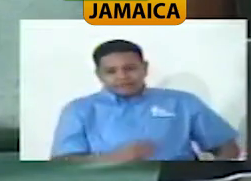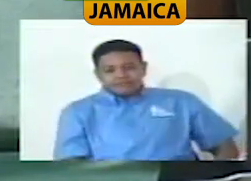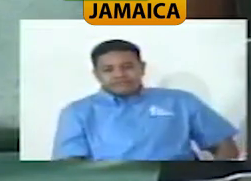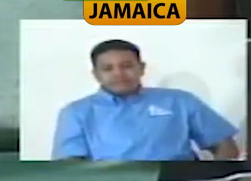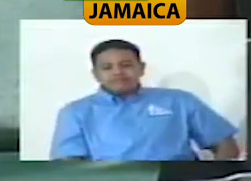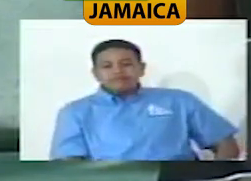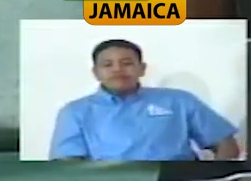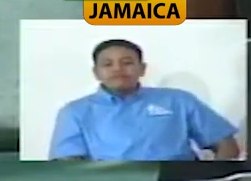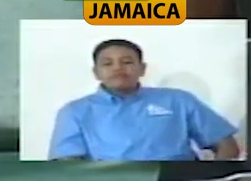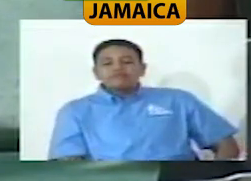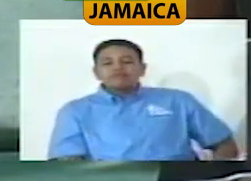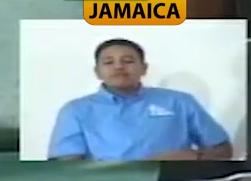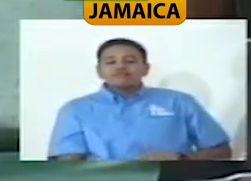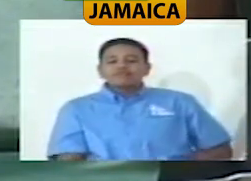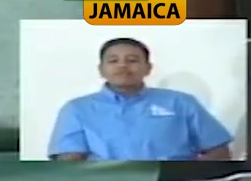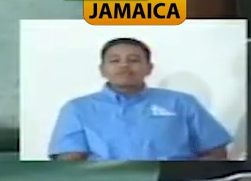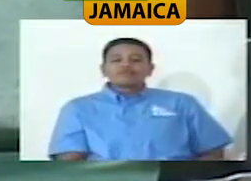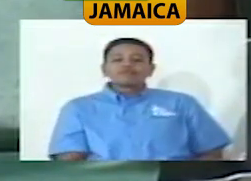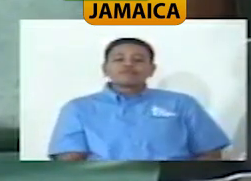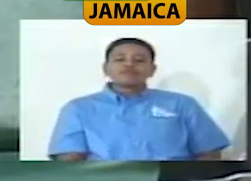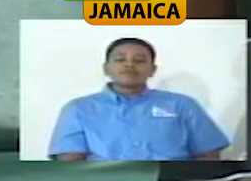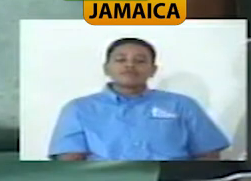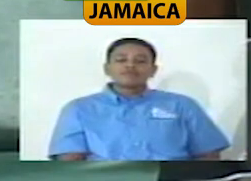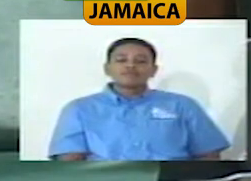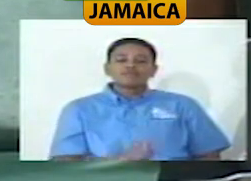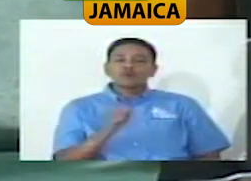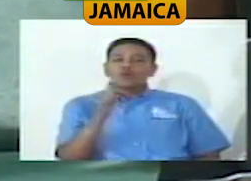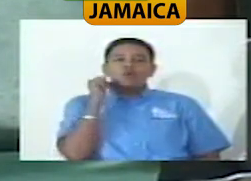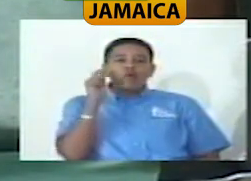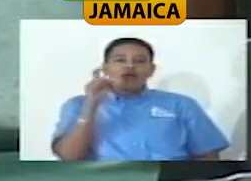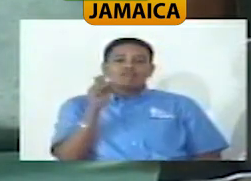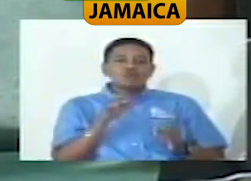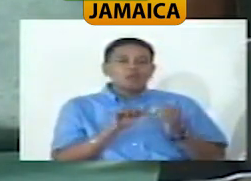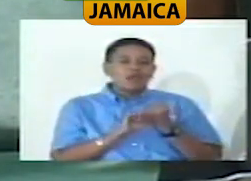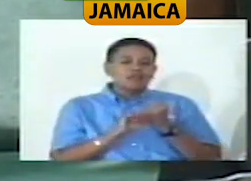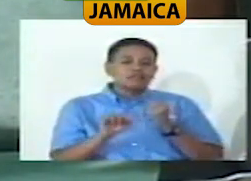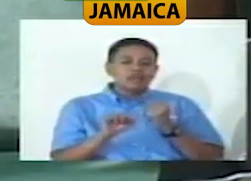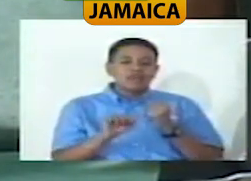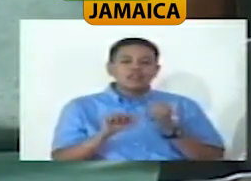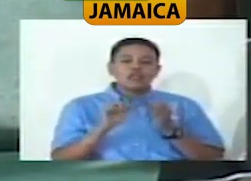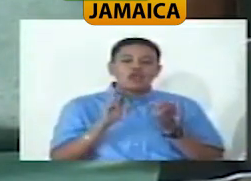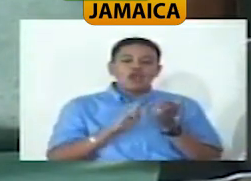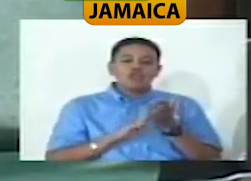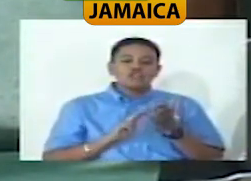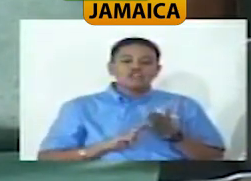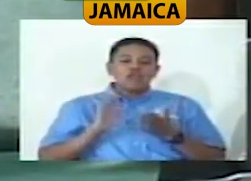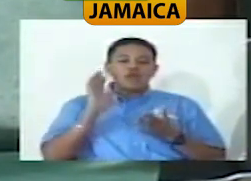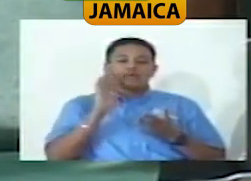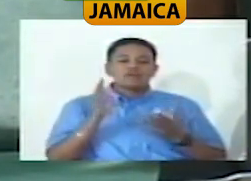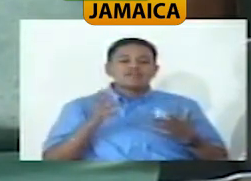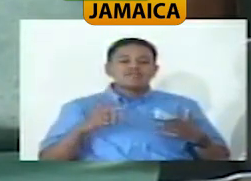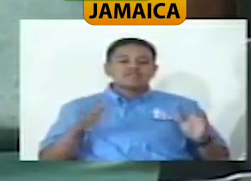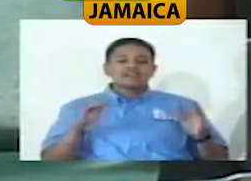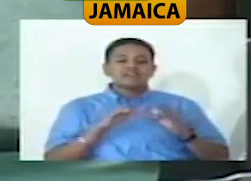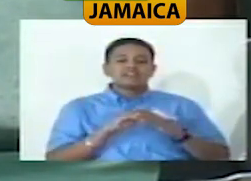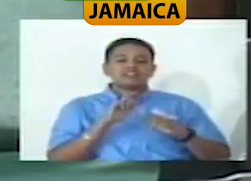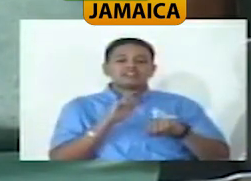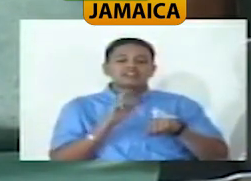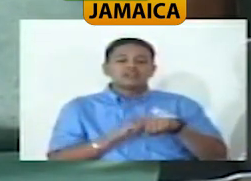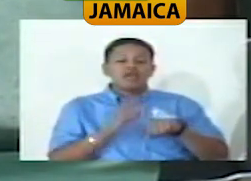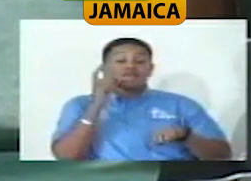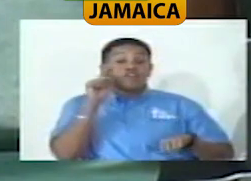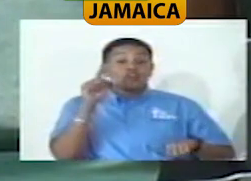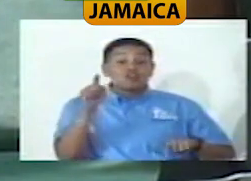you won't have to extend this contract because I'm going to finish it in time for